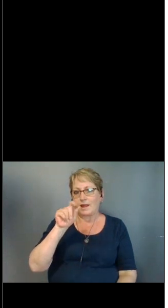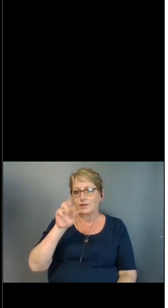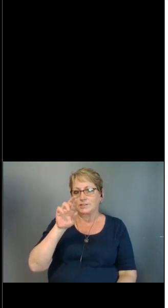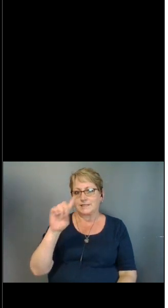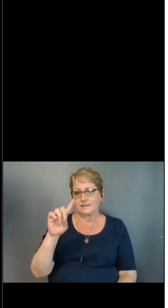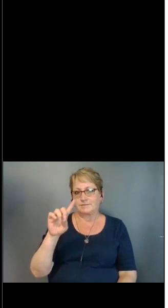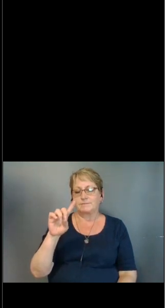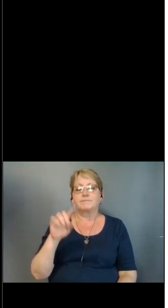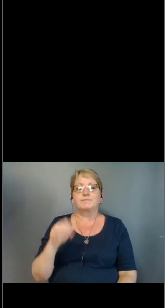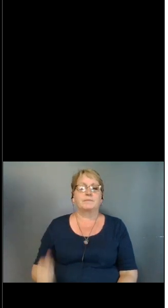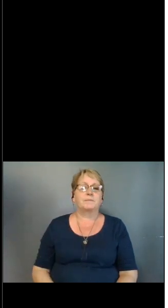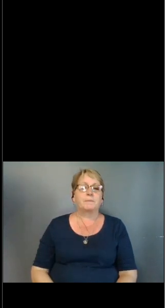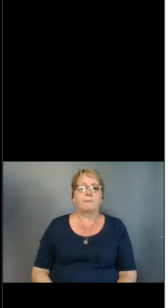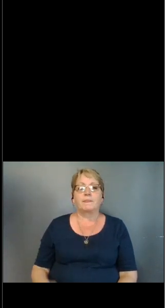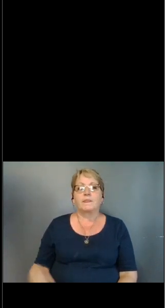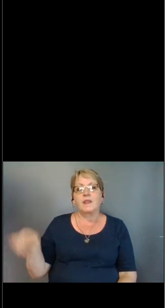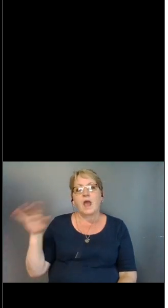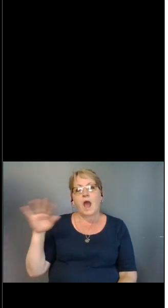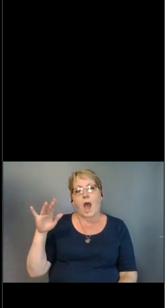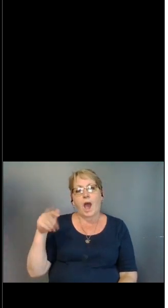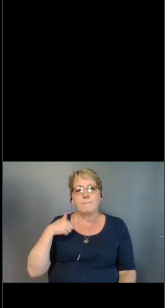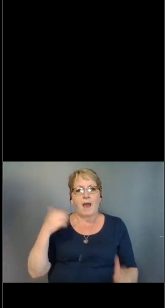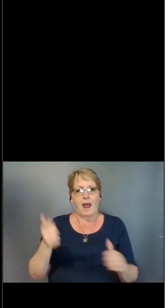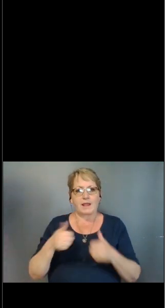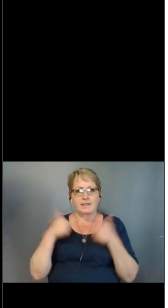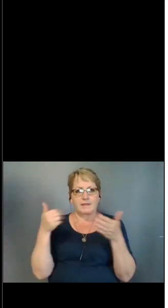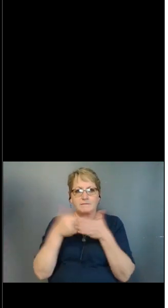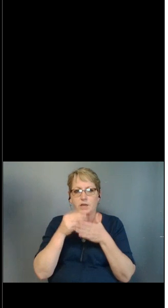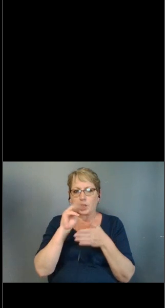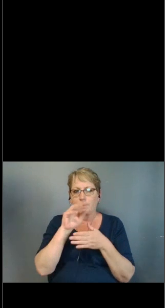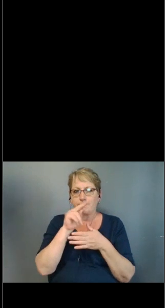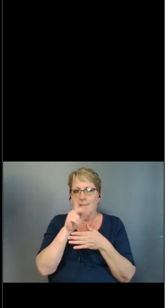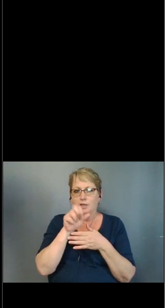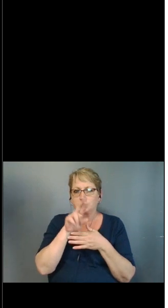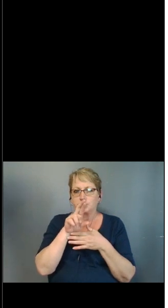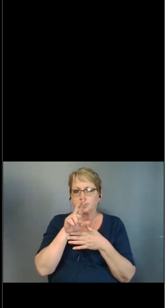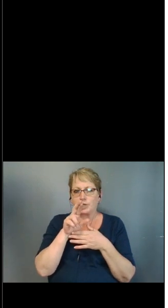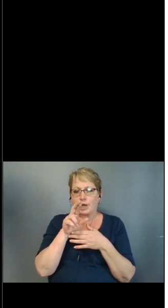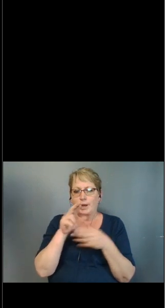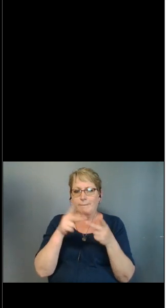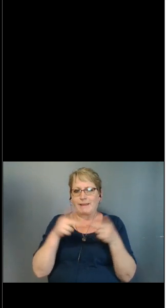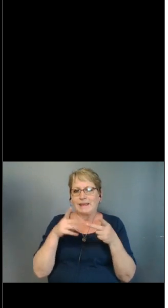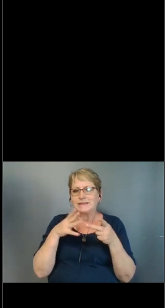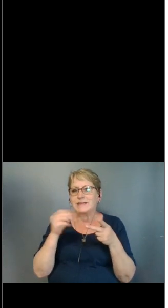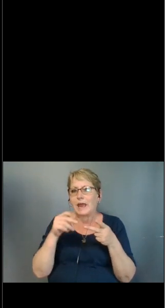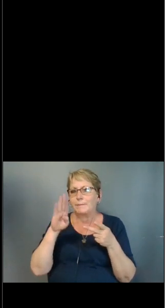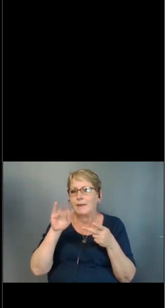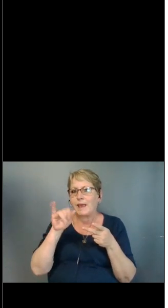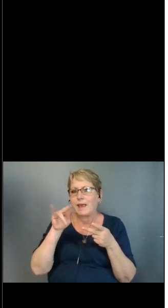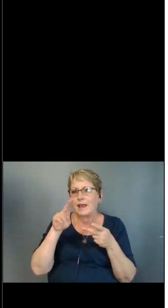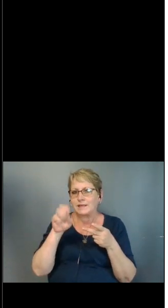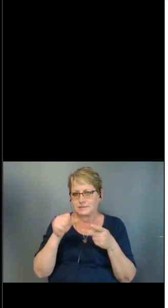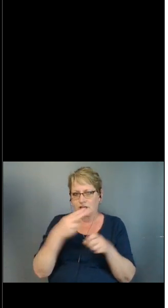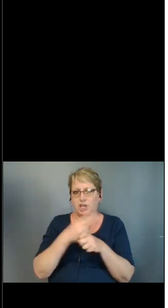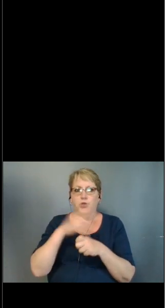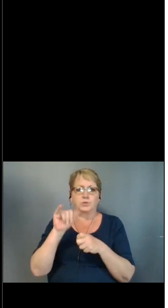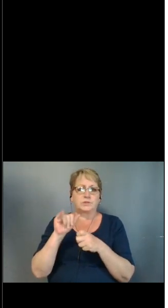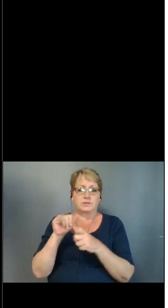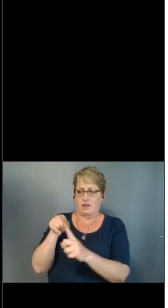L-E-O-N-A-R-D. I live near the corner of Manchester Place and Baines, and I use the Baines bus